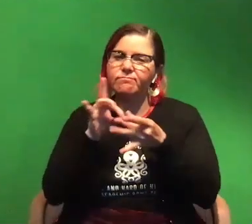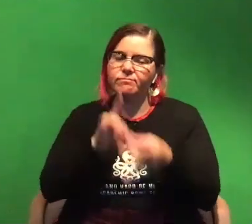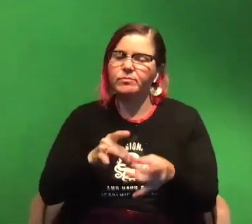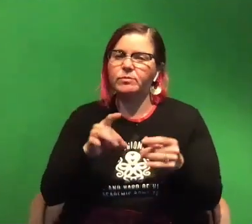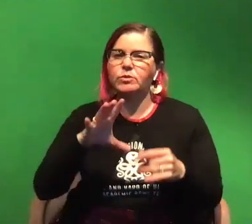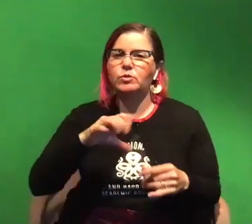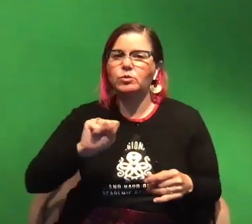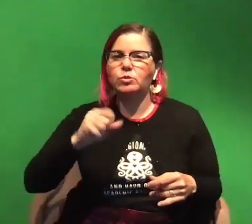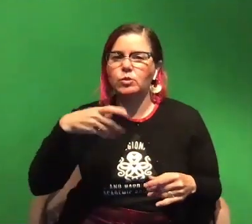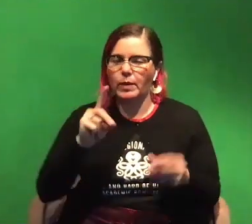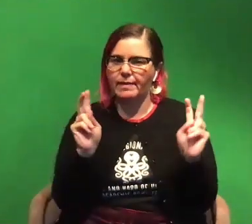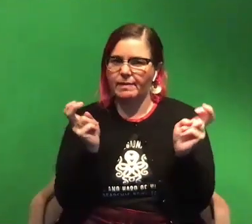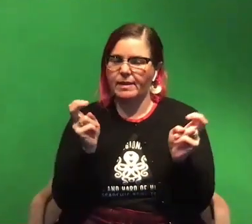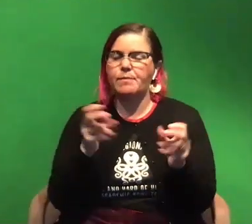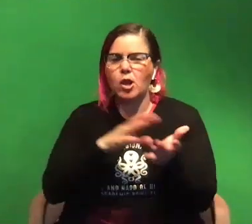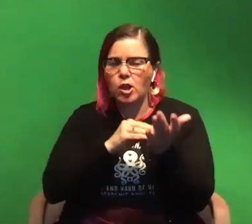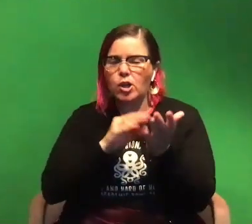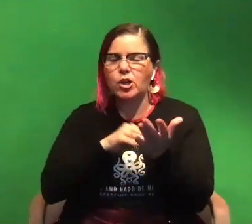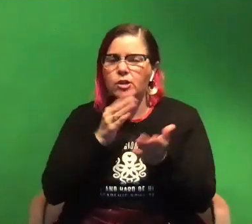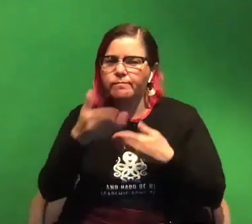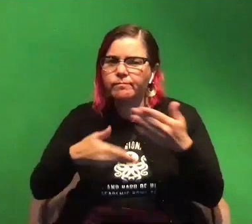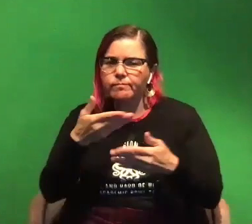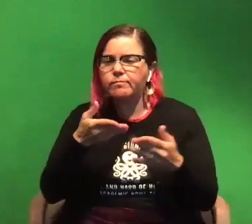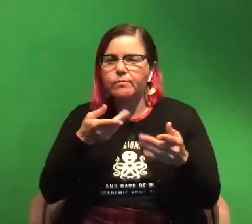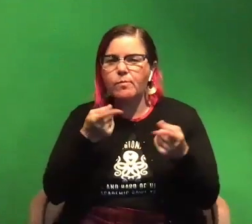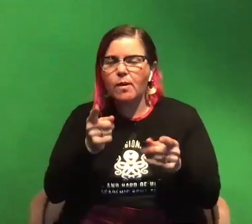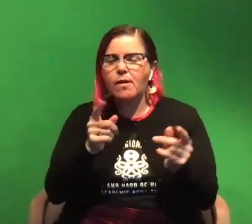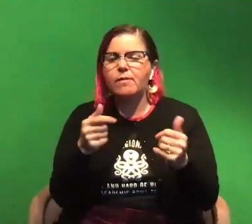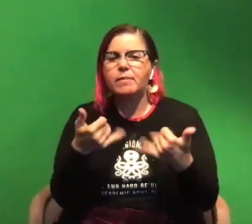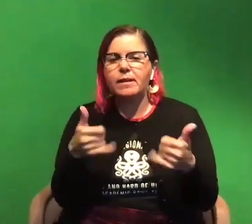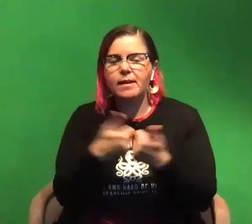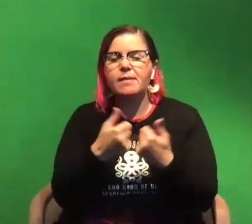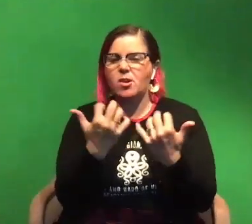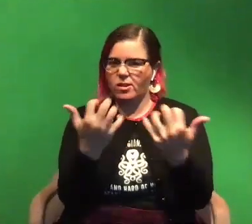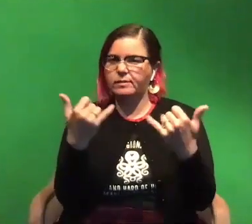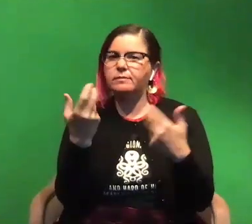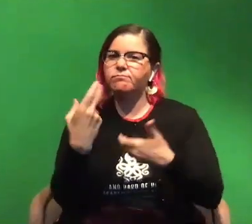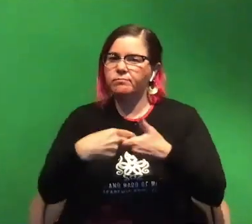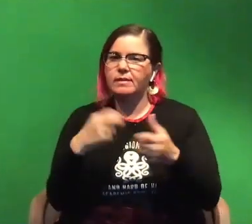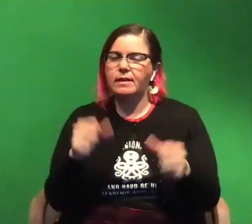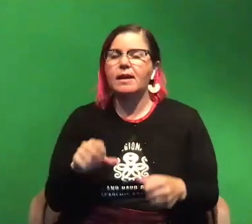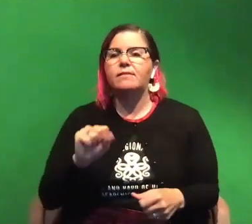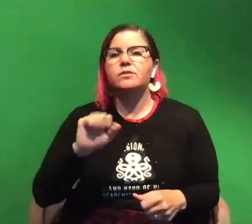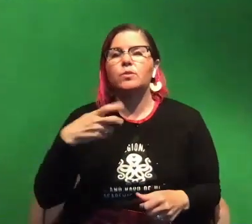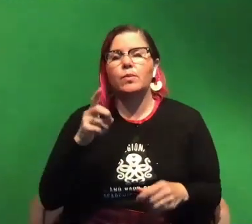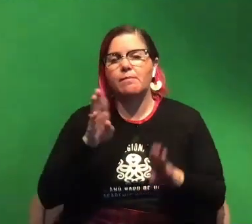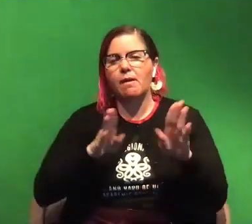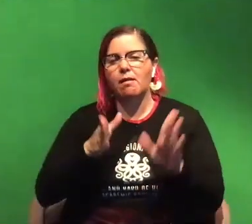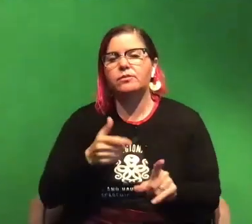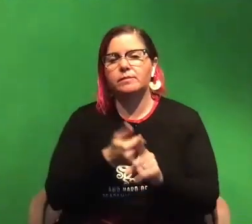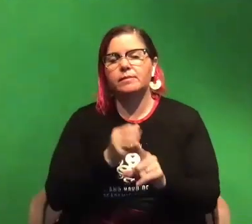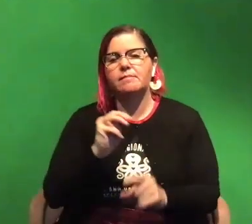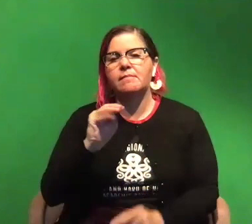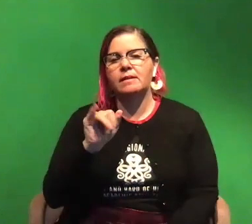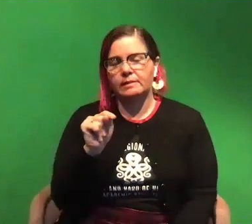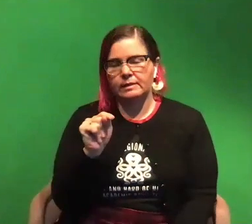learn about squid as we play through the game, and there will be games for the audience as well. There's a squid biologist who worked at MIT in